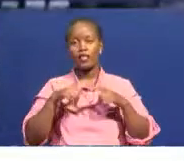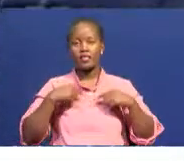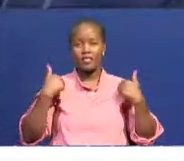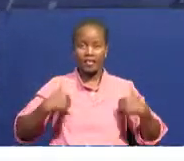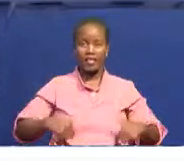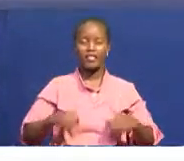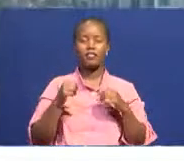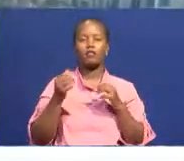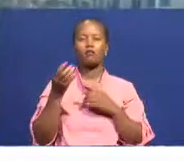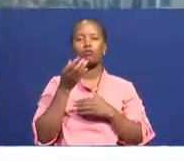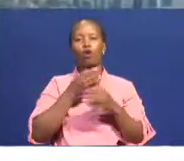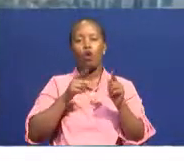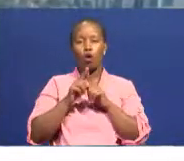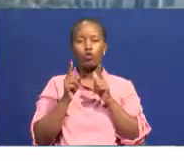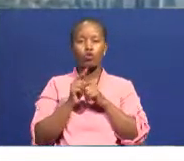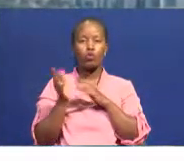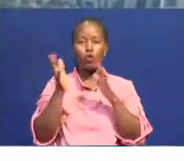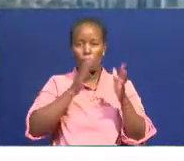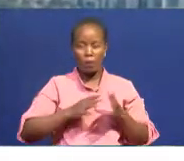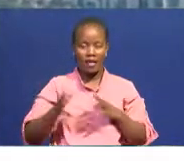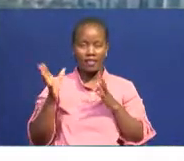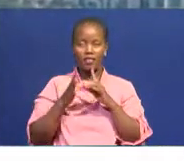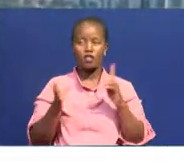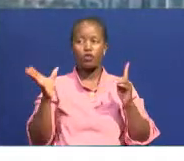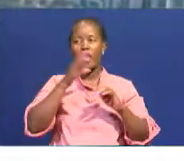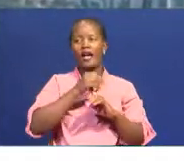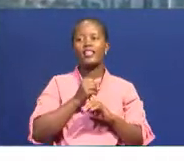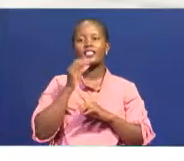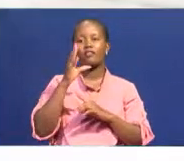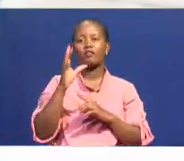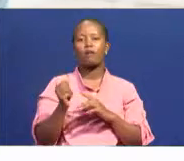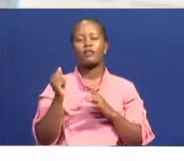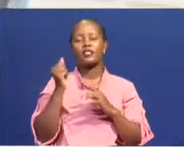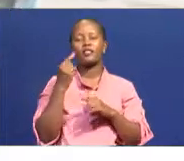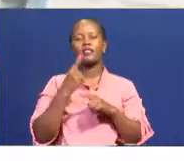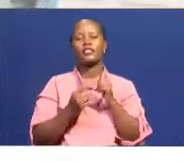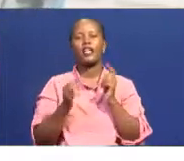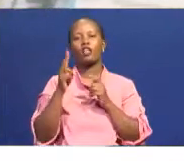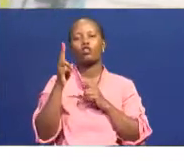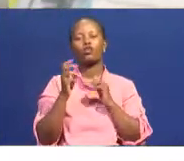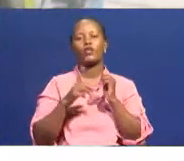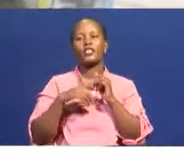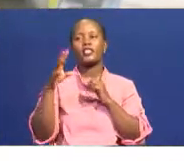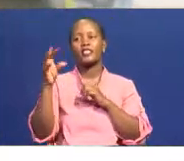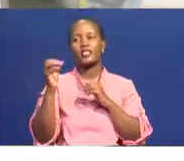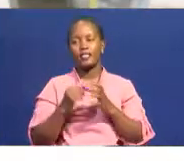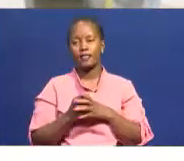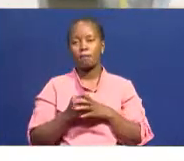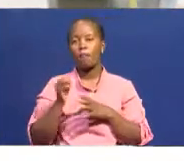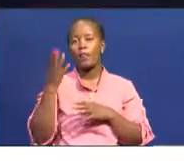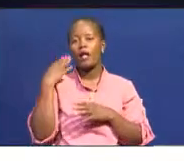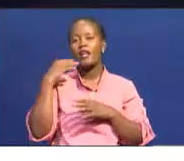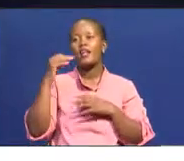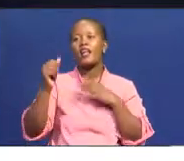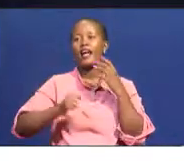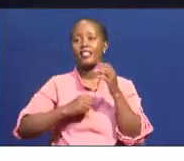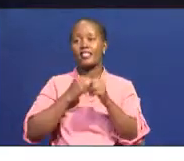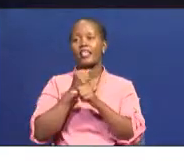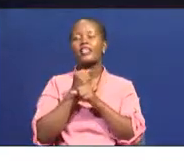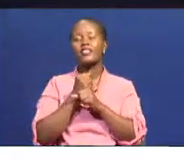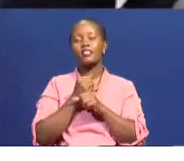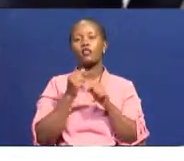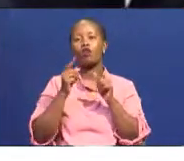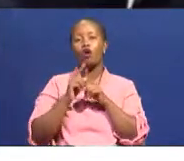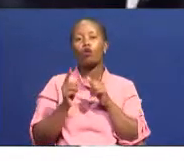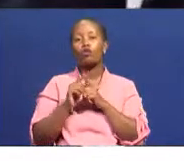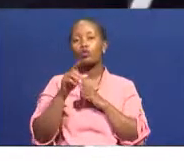committed to furthering the country's effort in achieving carbon neutrality by the year 2060. In 2023, Covestro's turnover in